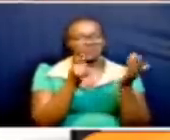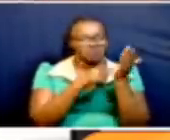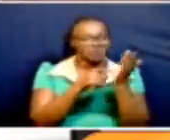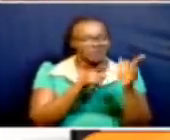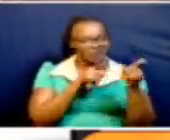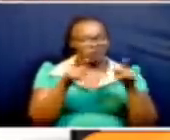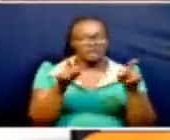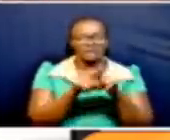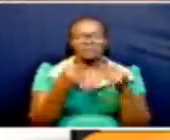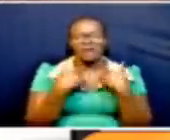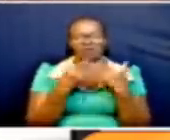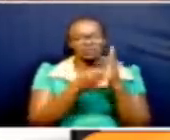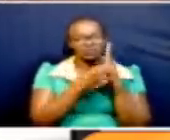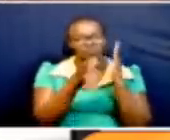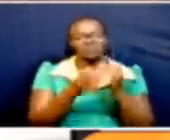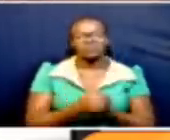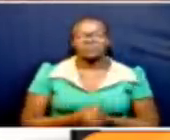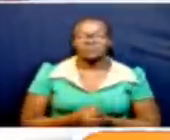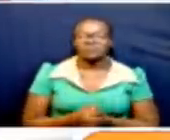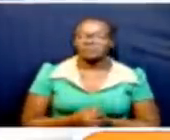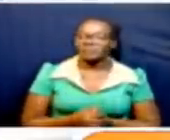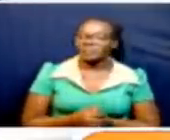Moha, first of all, you. Yeah.